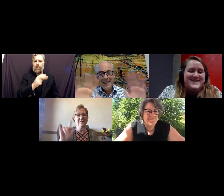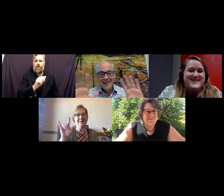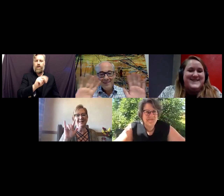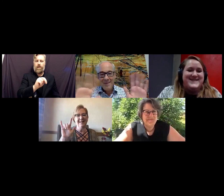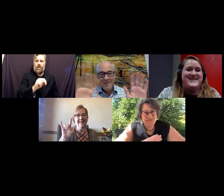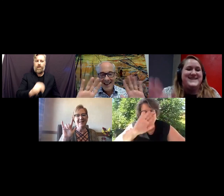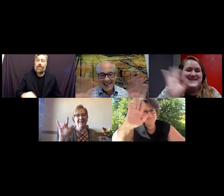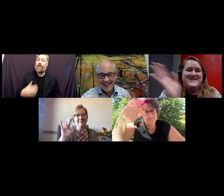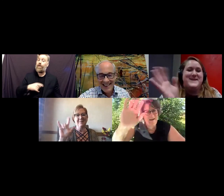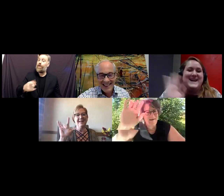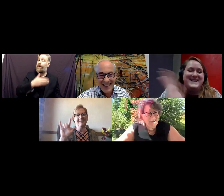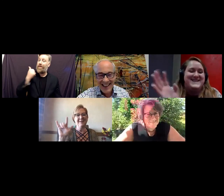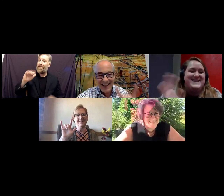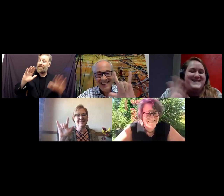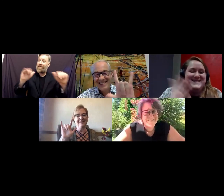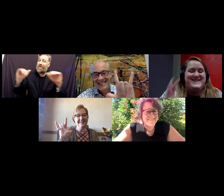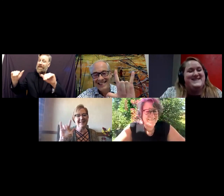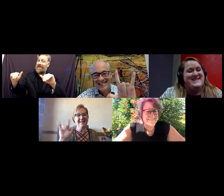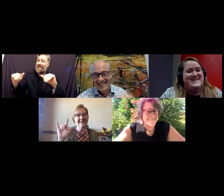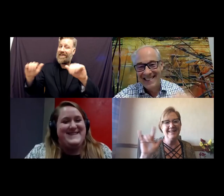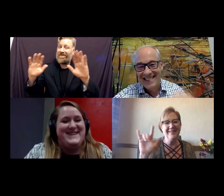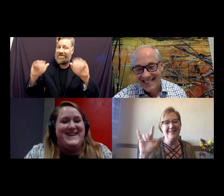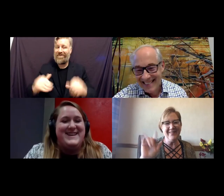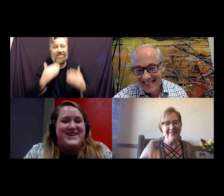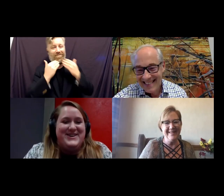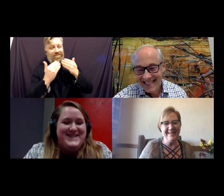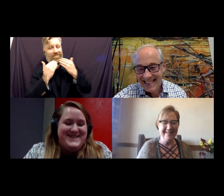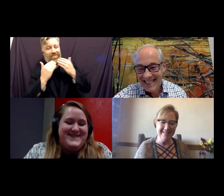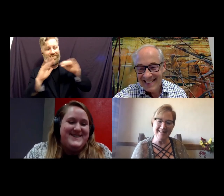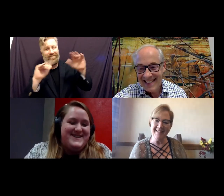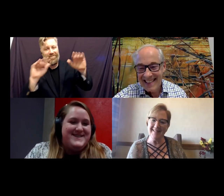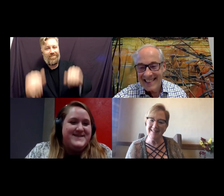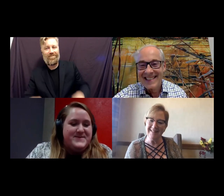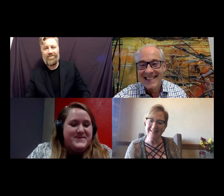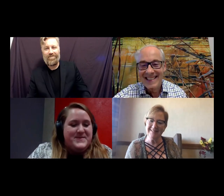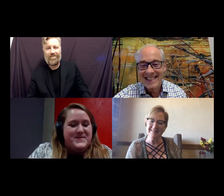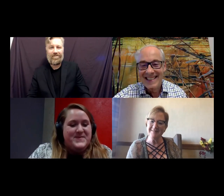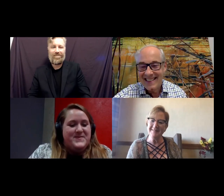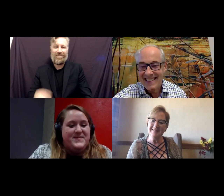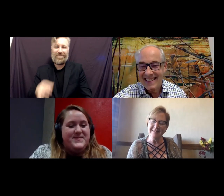best. Bye-bye. Bye, Martin. Thank you. Thank you. Great.